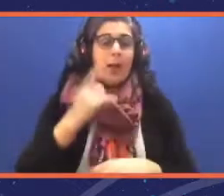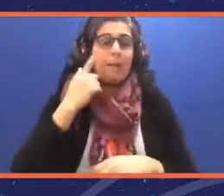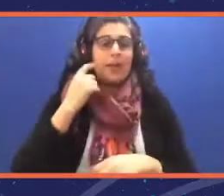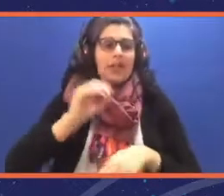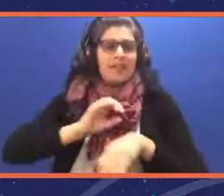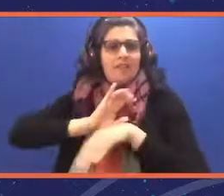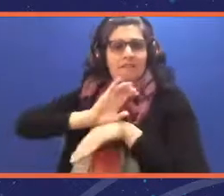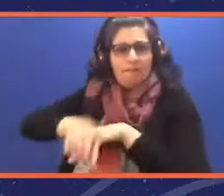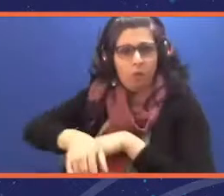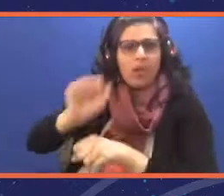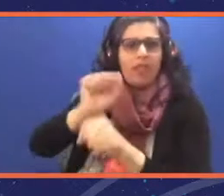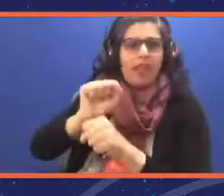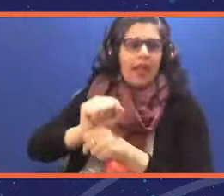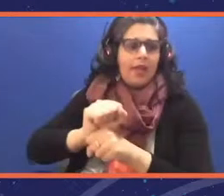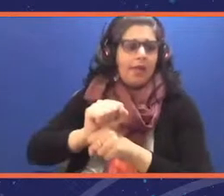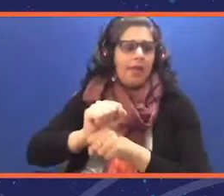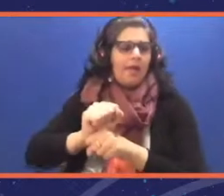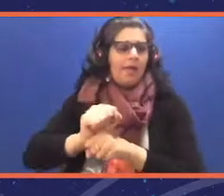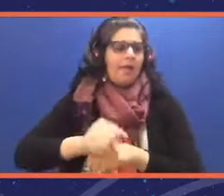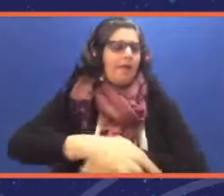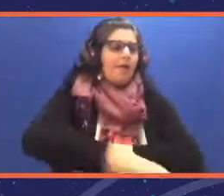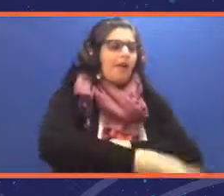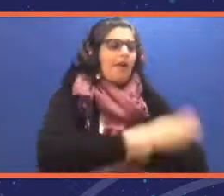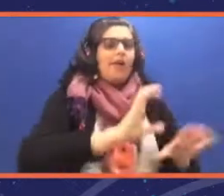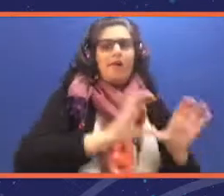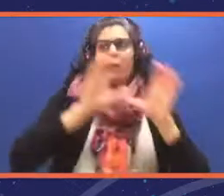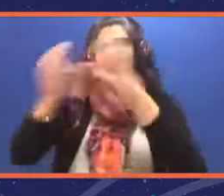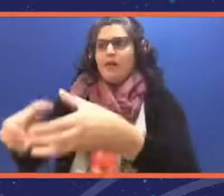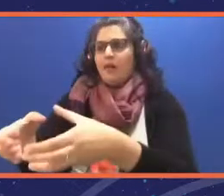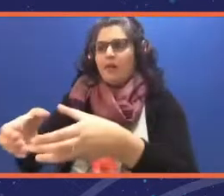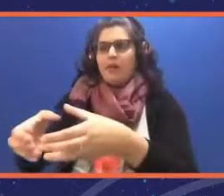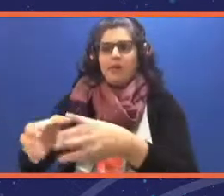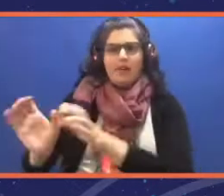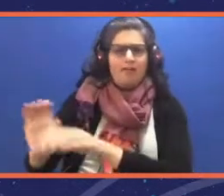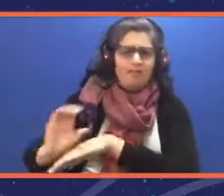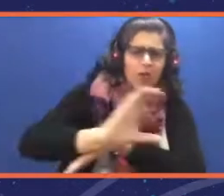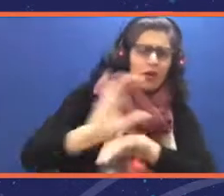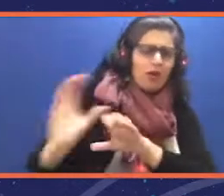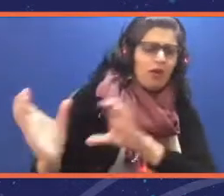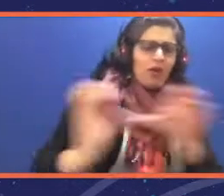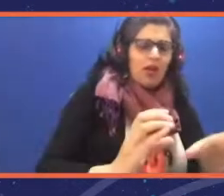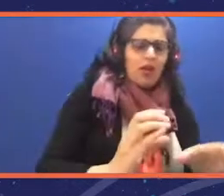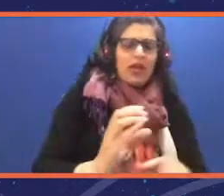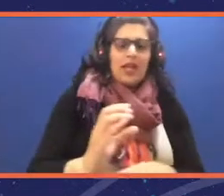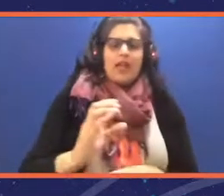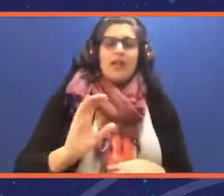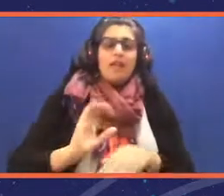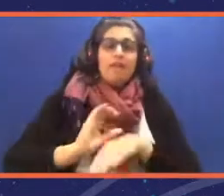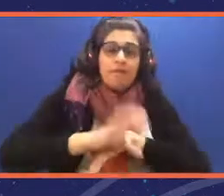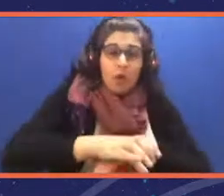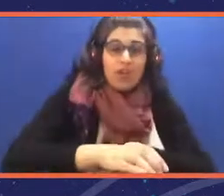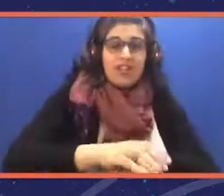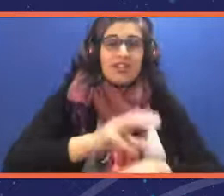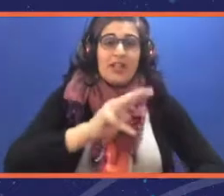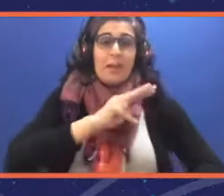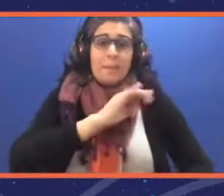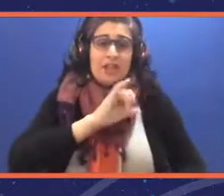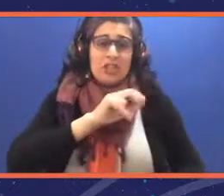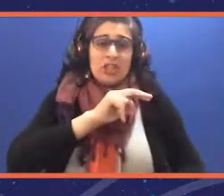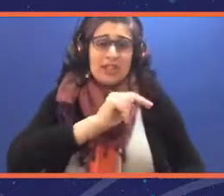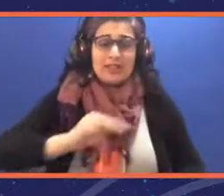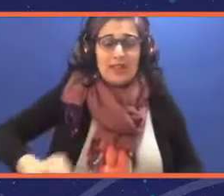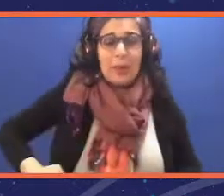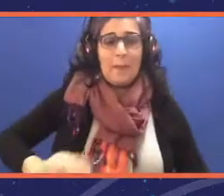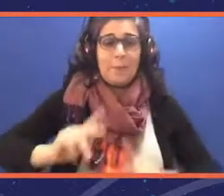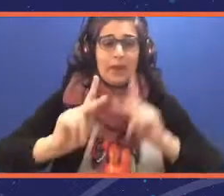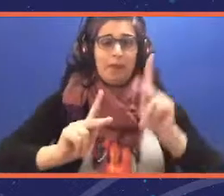of displaced, missionized, enslaved Indigenous people, including the Indigenous people kidnapped